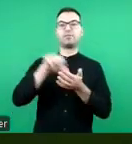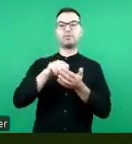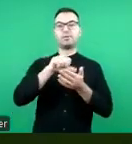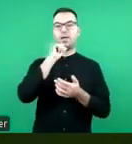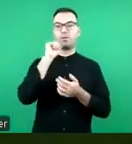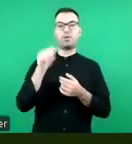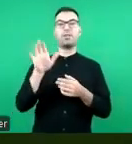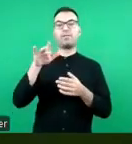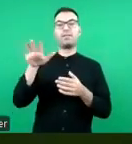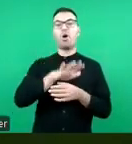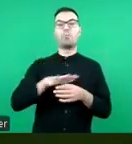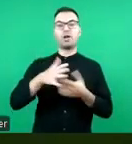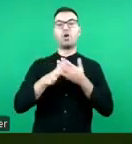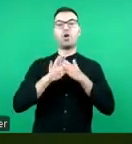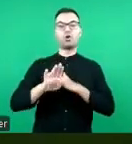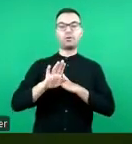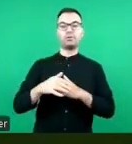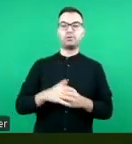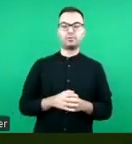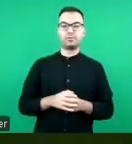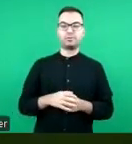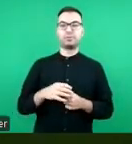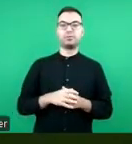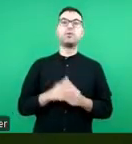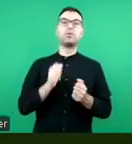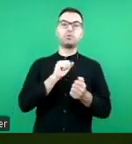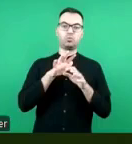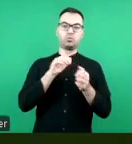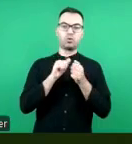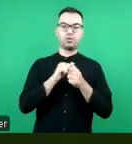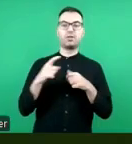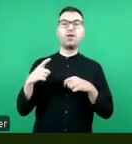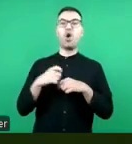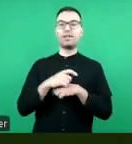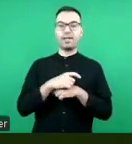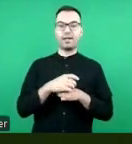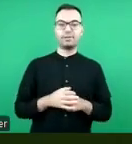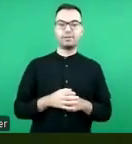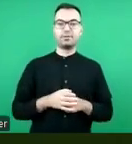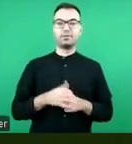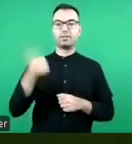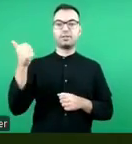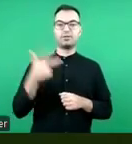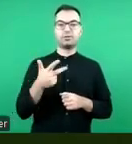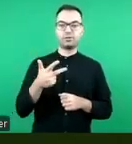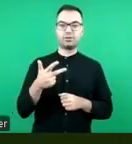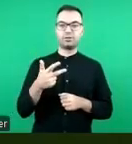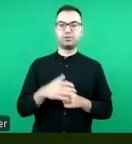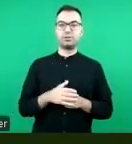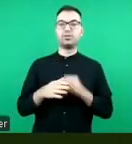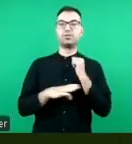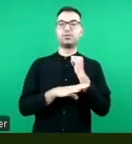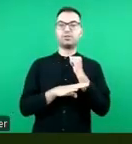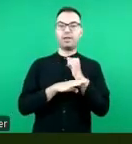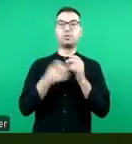protected area and bark beetle damage, there was around 1/3 of the timber volume disturbed was